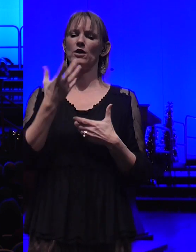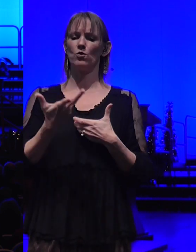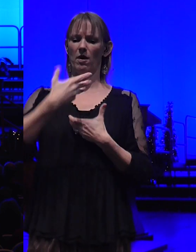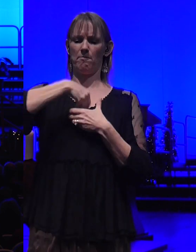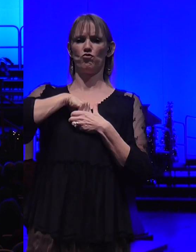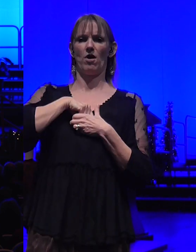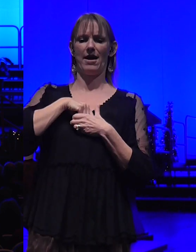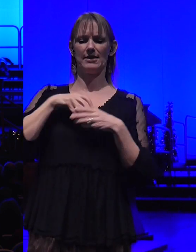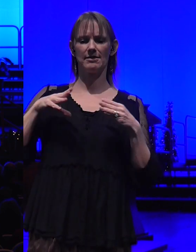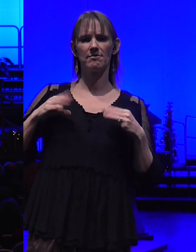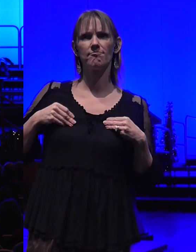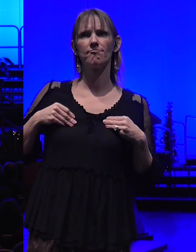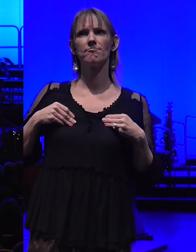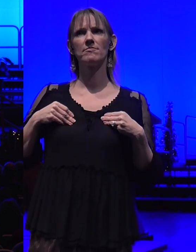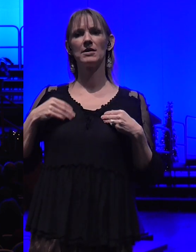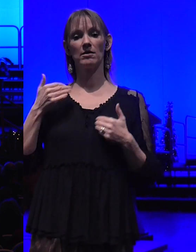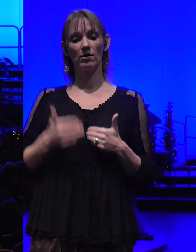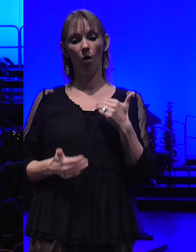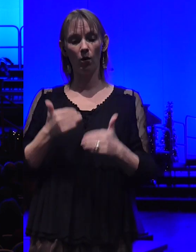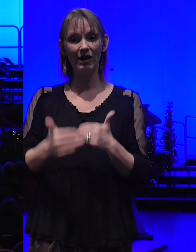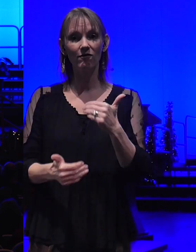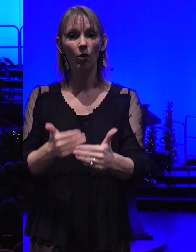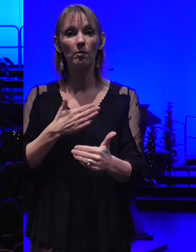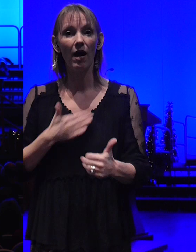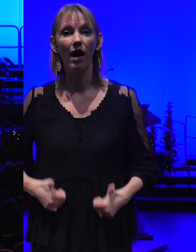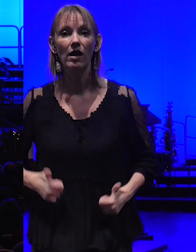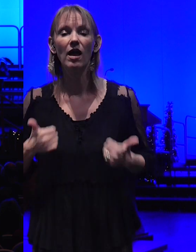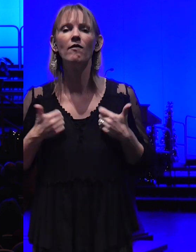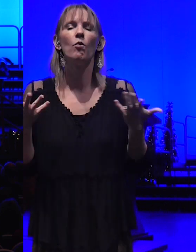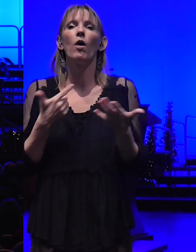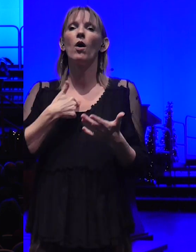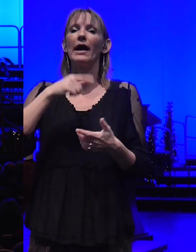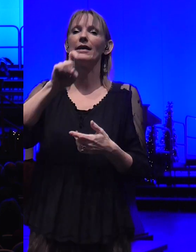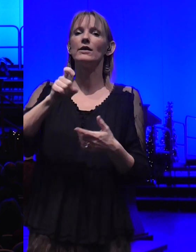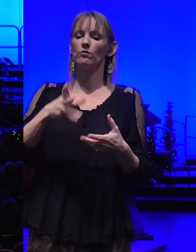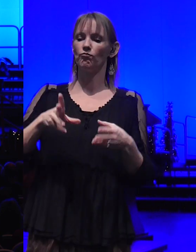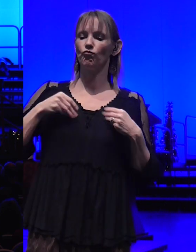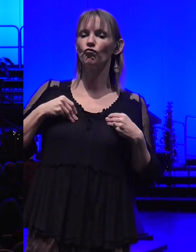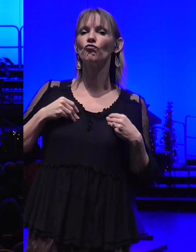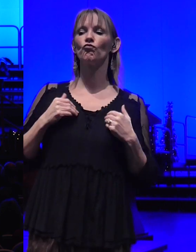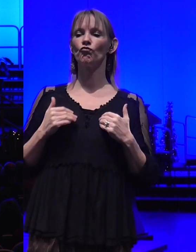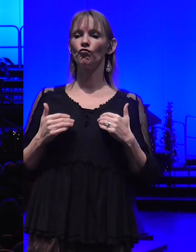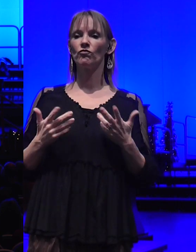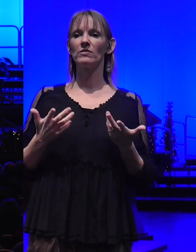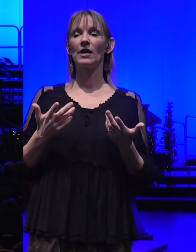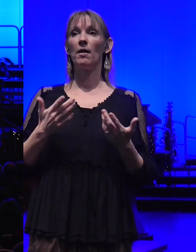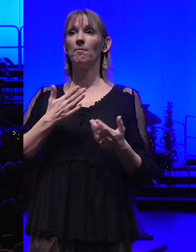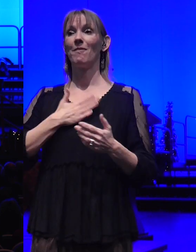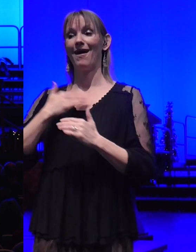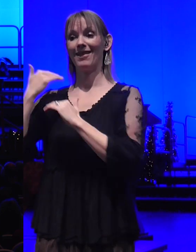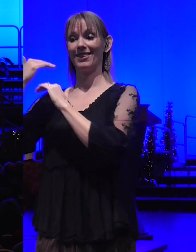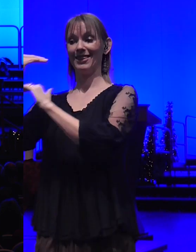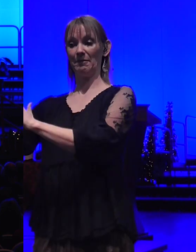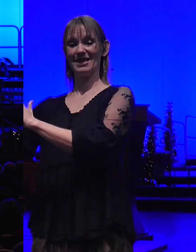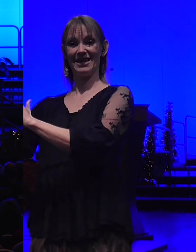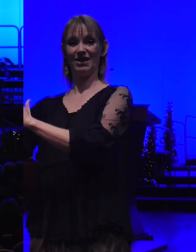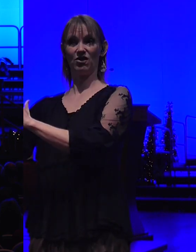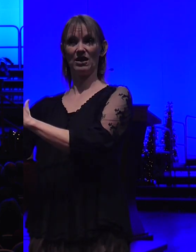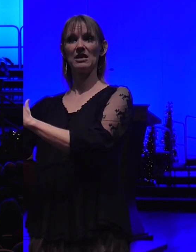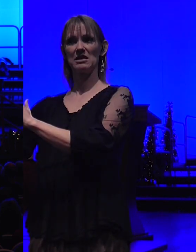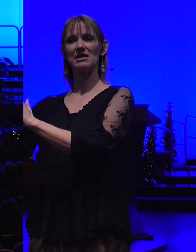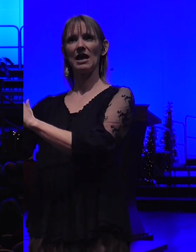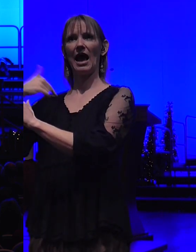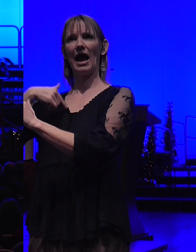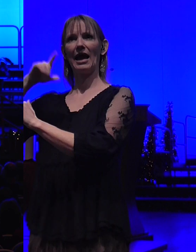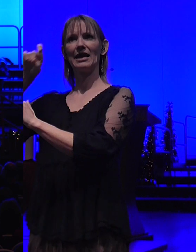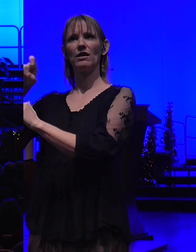I've been afraid? Steps of going forward in my life. What's it time to embrace? And what limitations am I finally willing to accept are